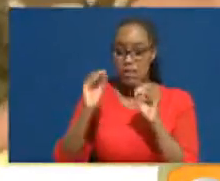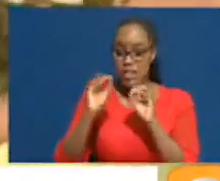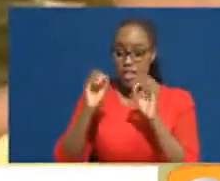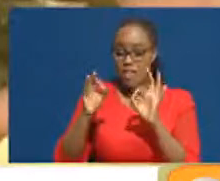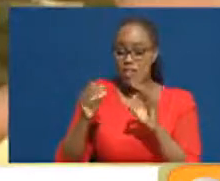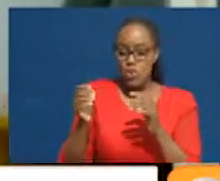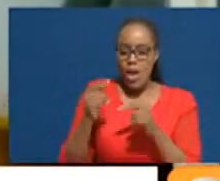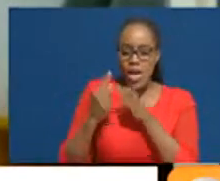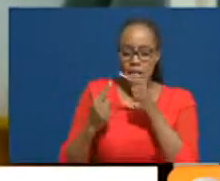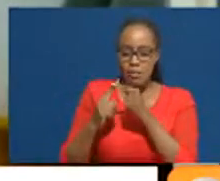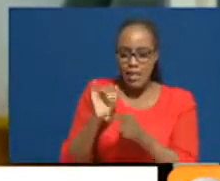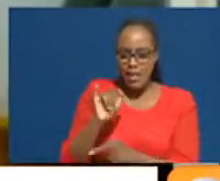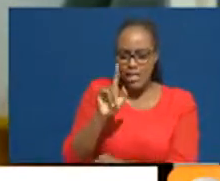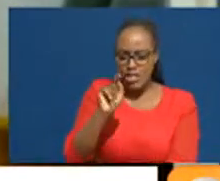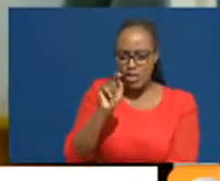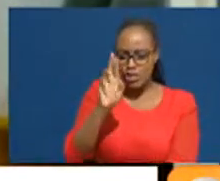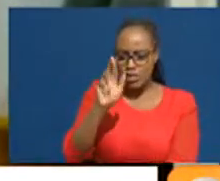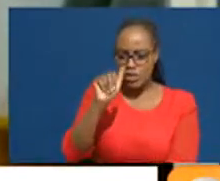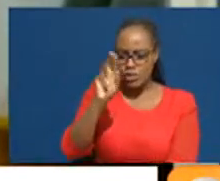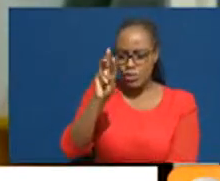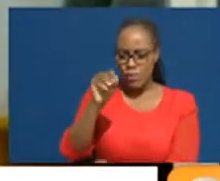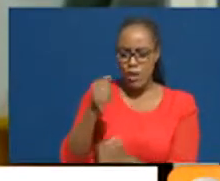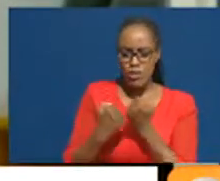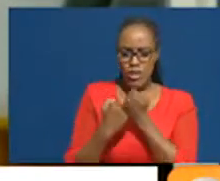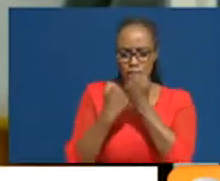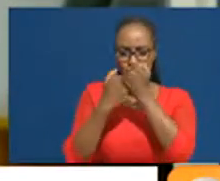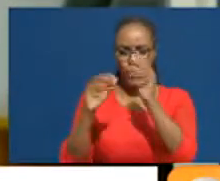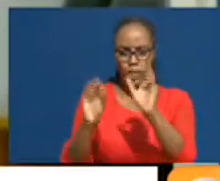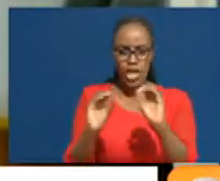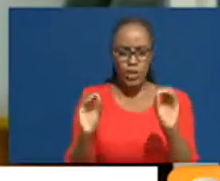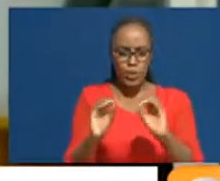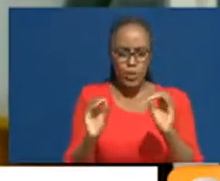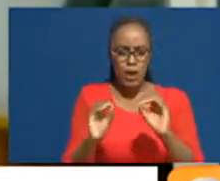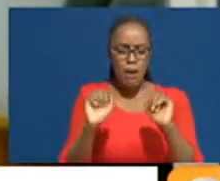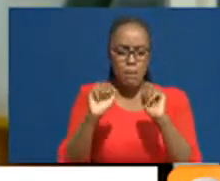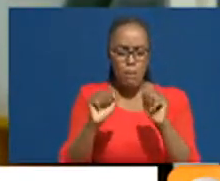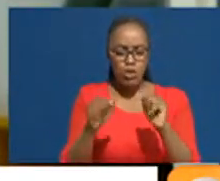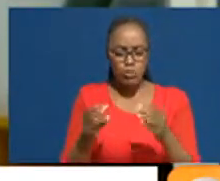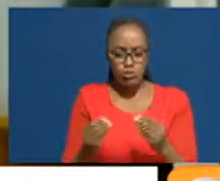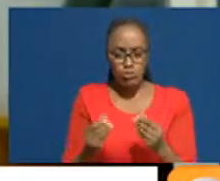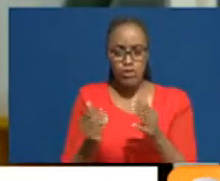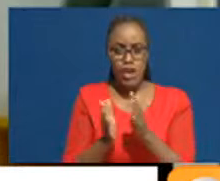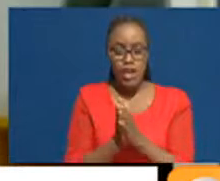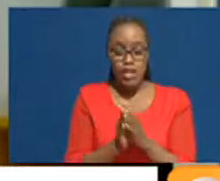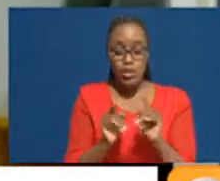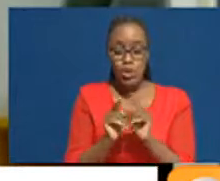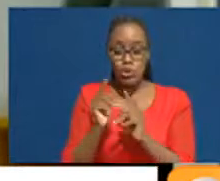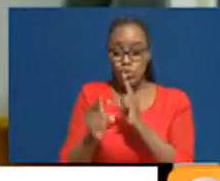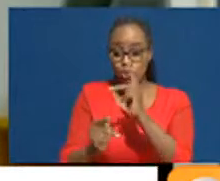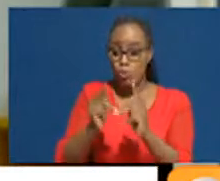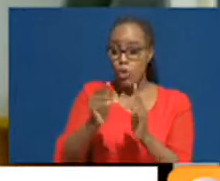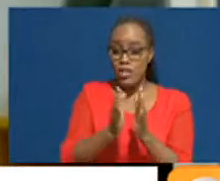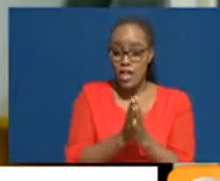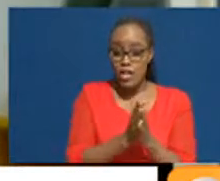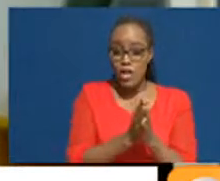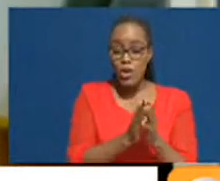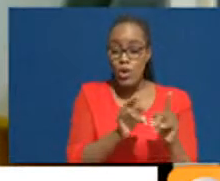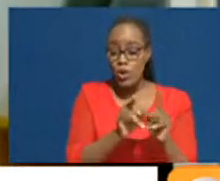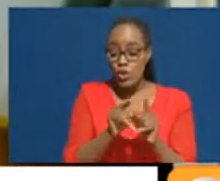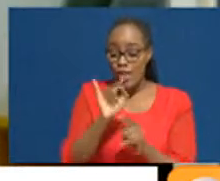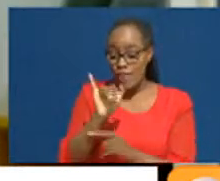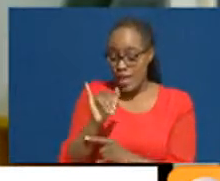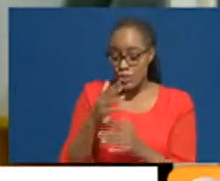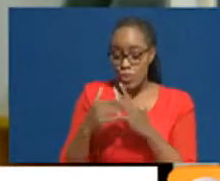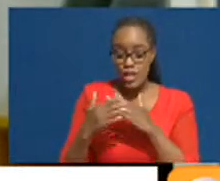event and this person is not supported to be able to cope, to be able to process, to be able to cope with the traumatic